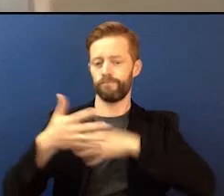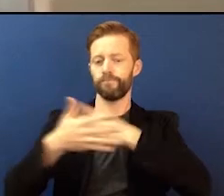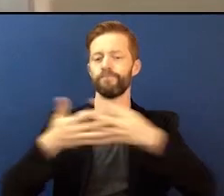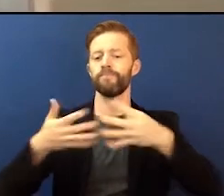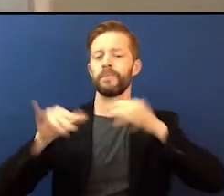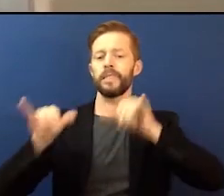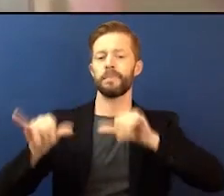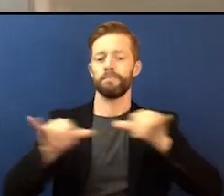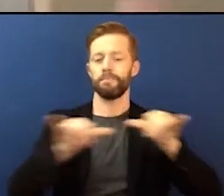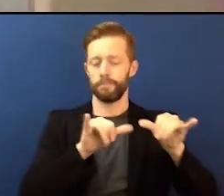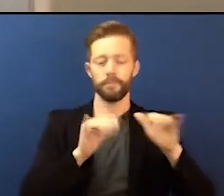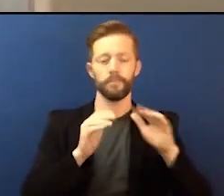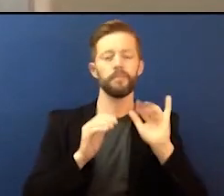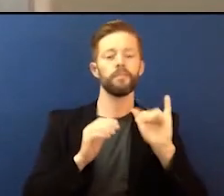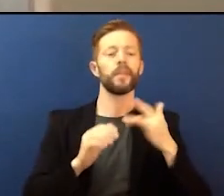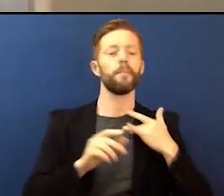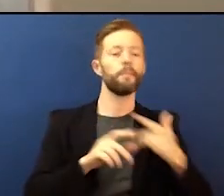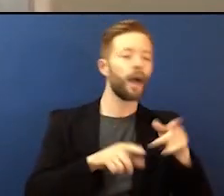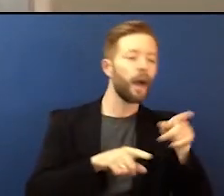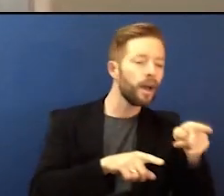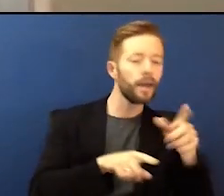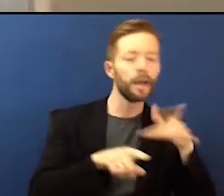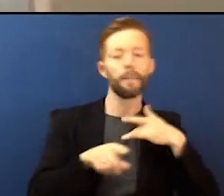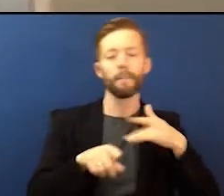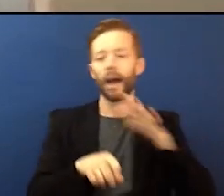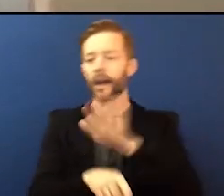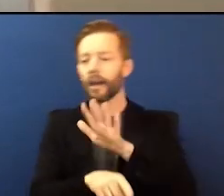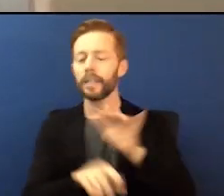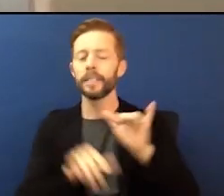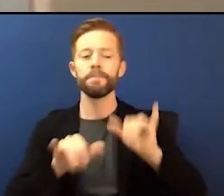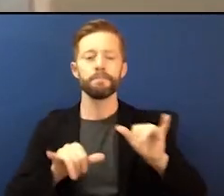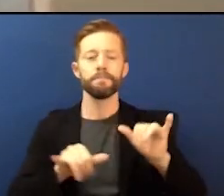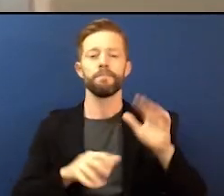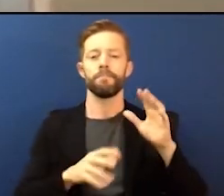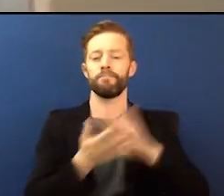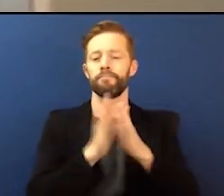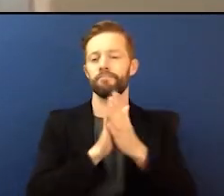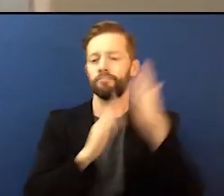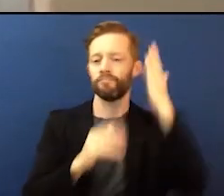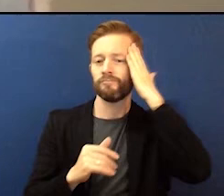schedule. Every day, this is how things happen in this classroom.